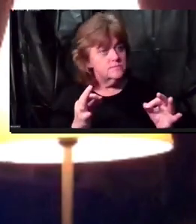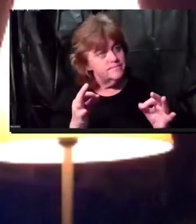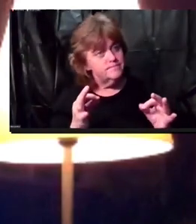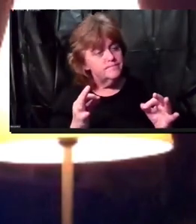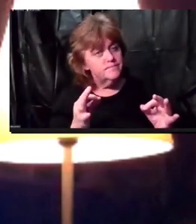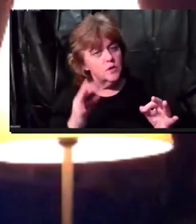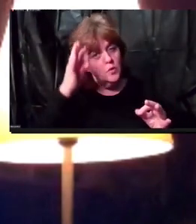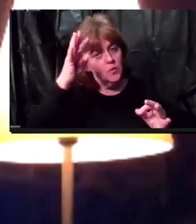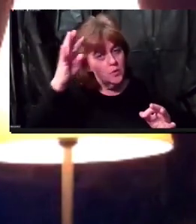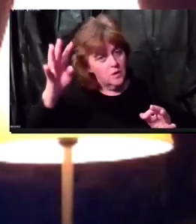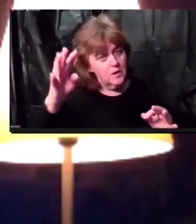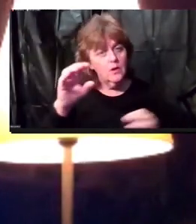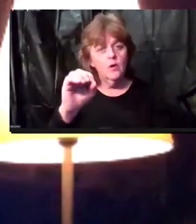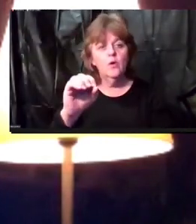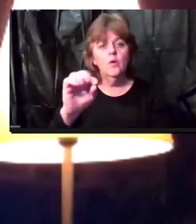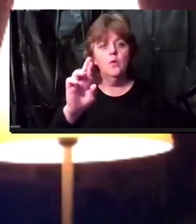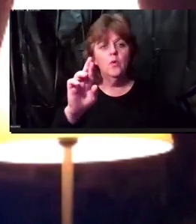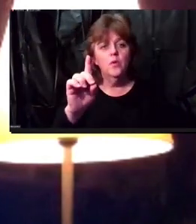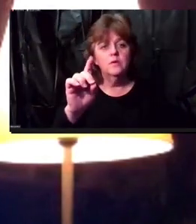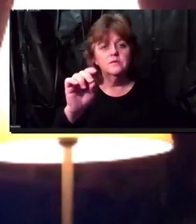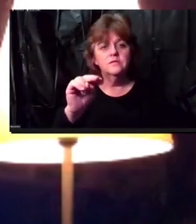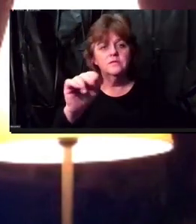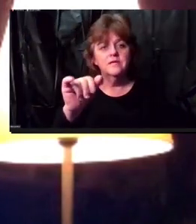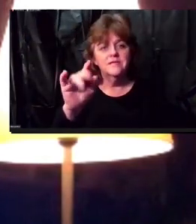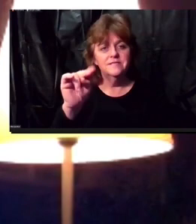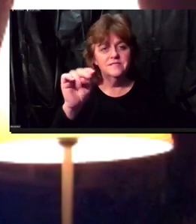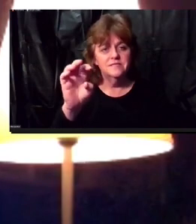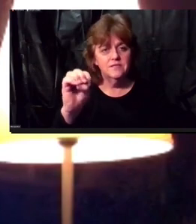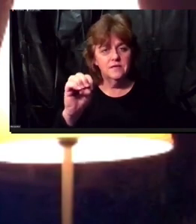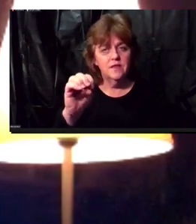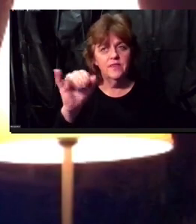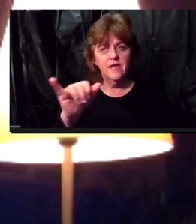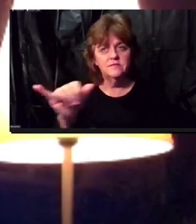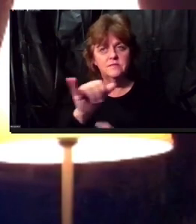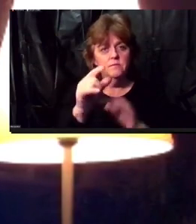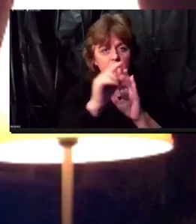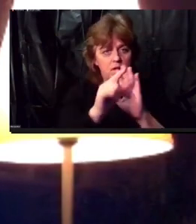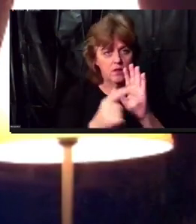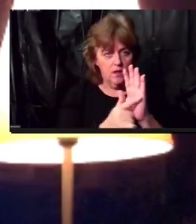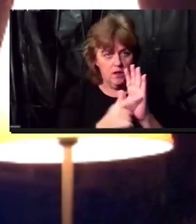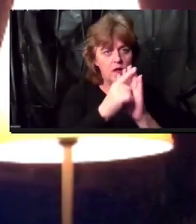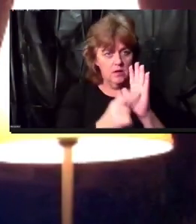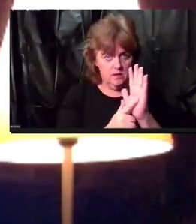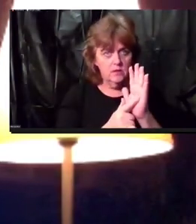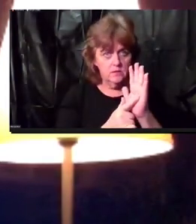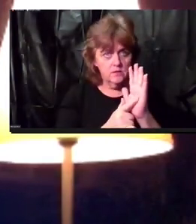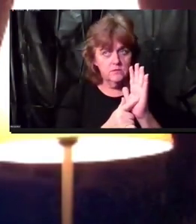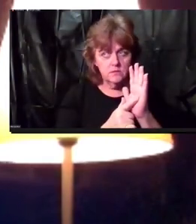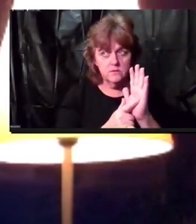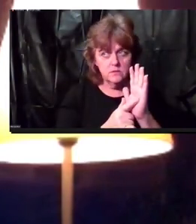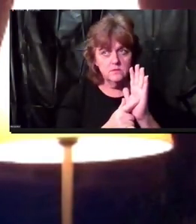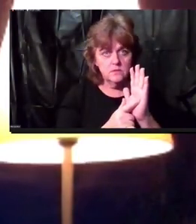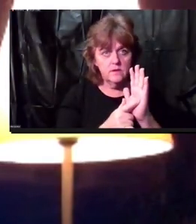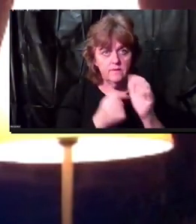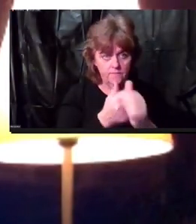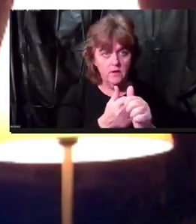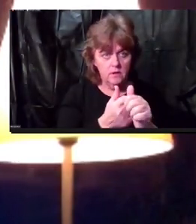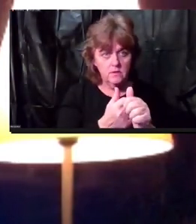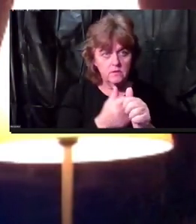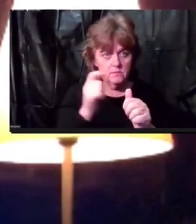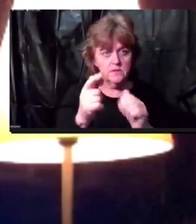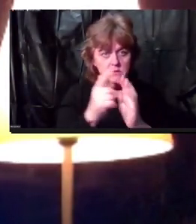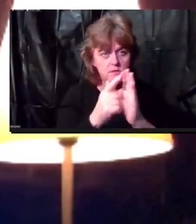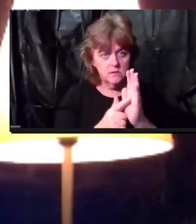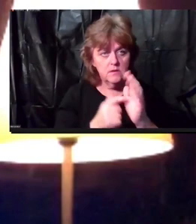to create an ordinance. An ordinance is a law. An ordinance is a statutory law. Now, we heard